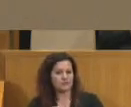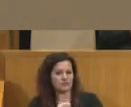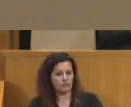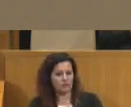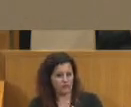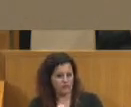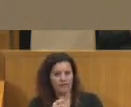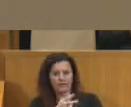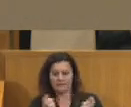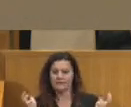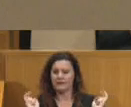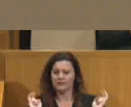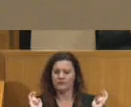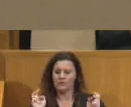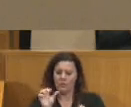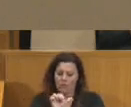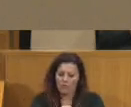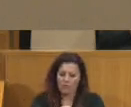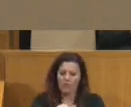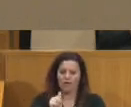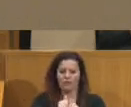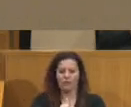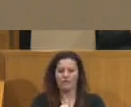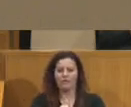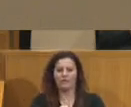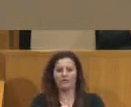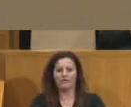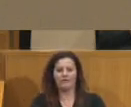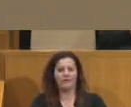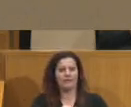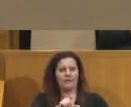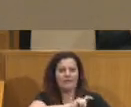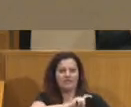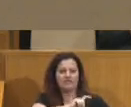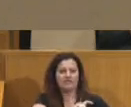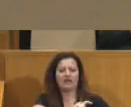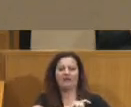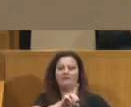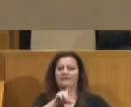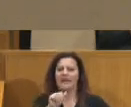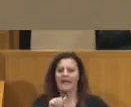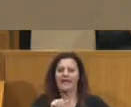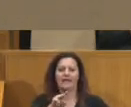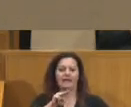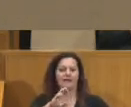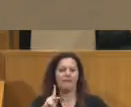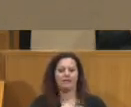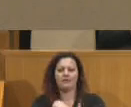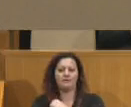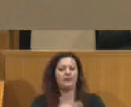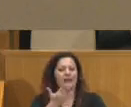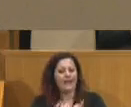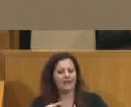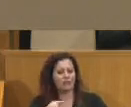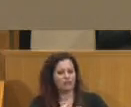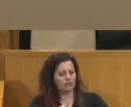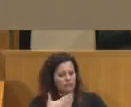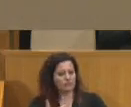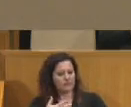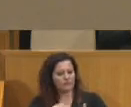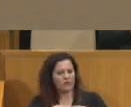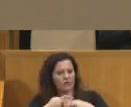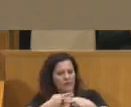football. We have to find a way to work together across county lines. Lastly, and more